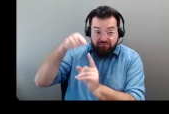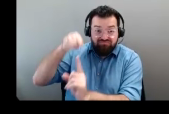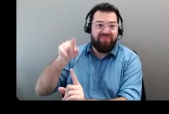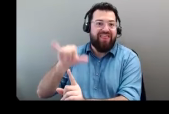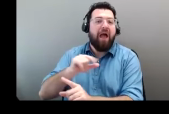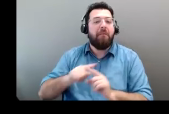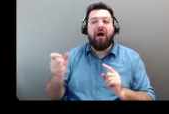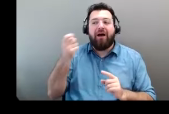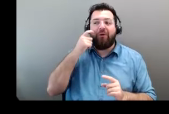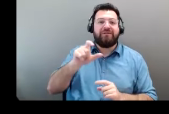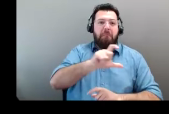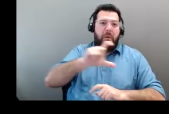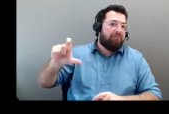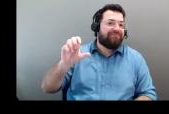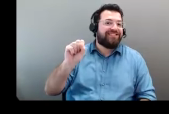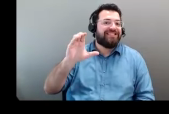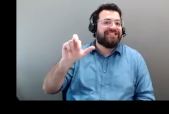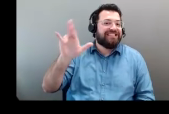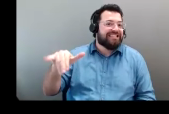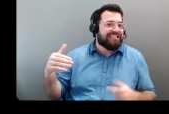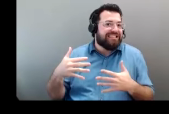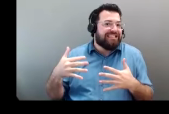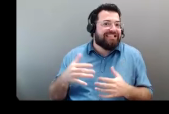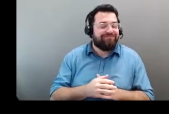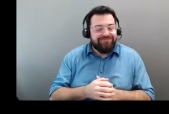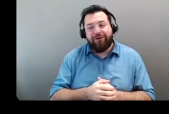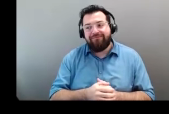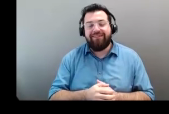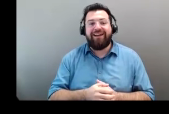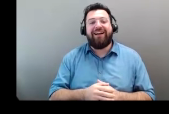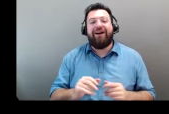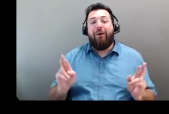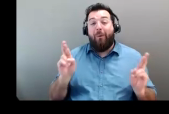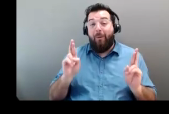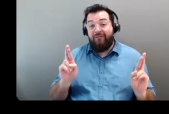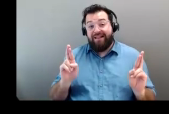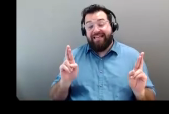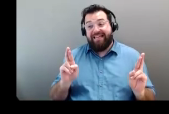pretty big up there. So, um, yeah, so hopefully